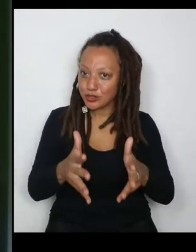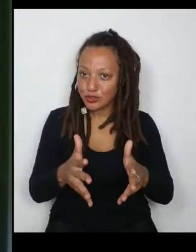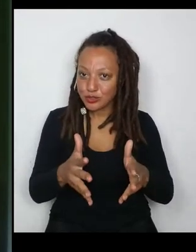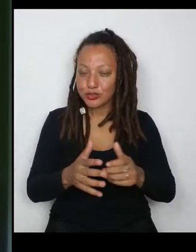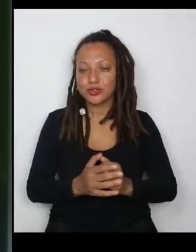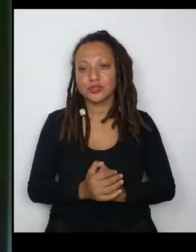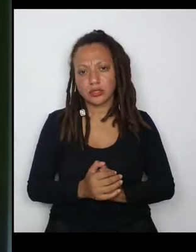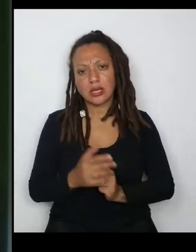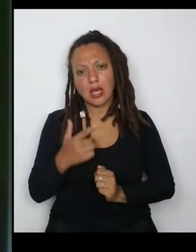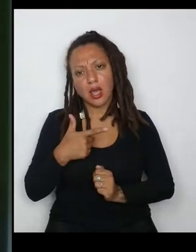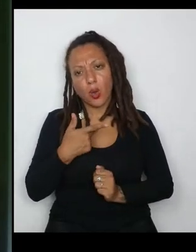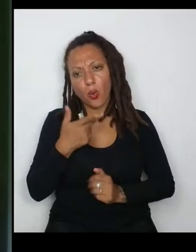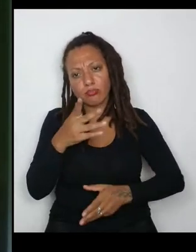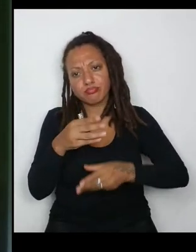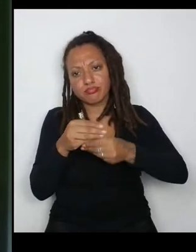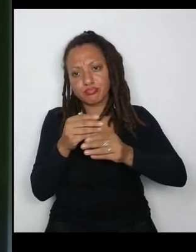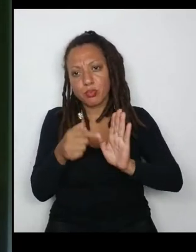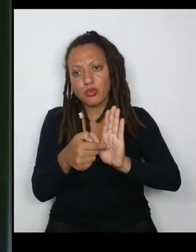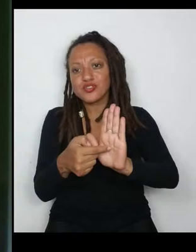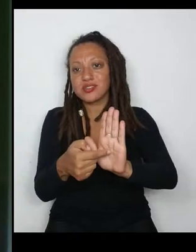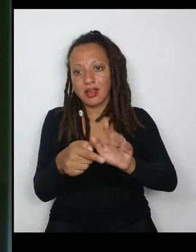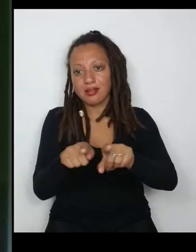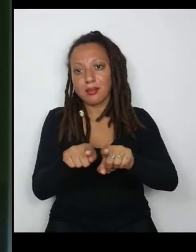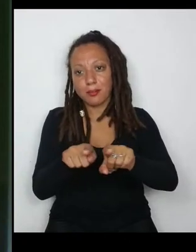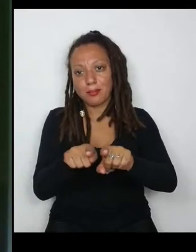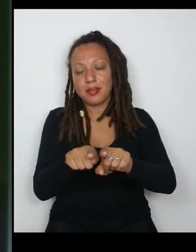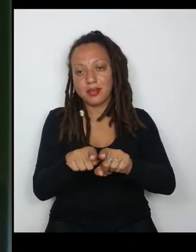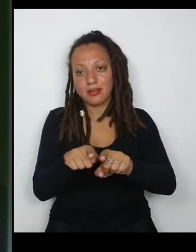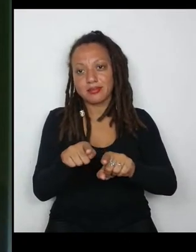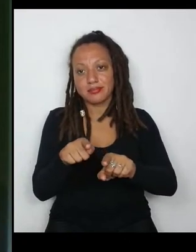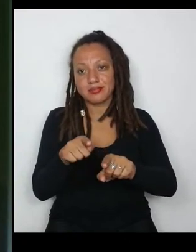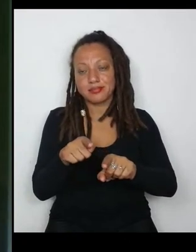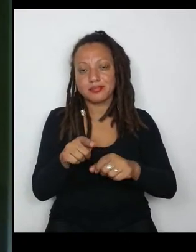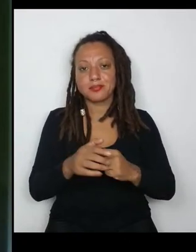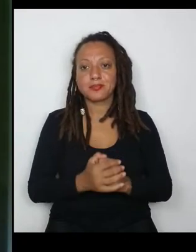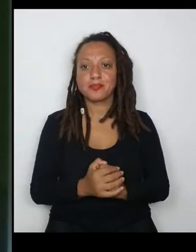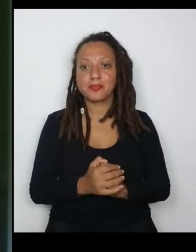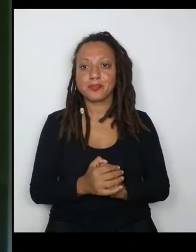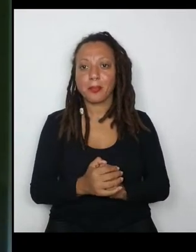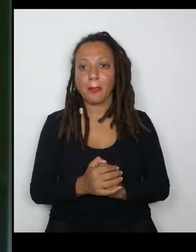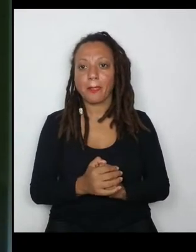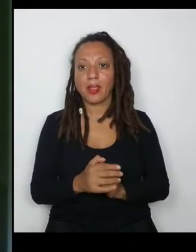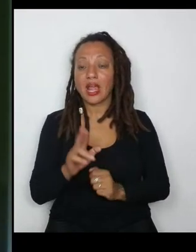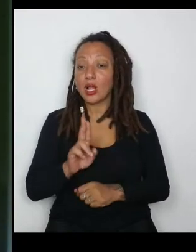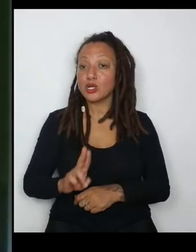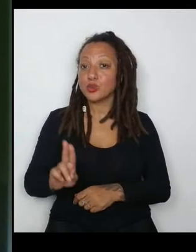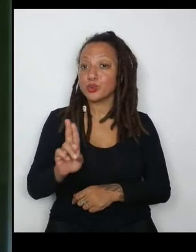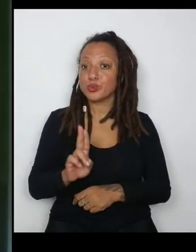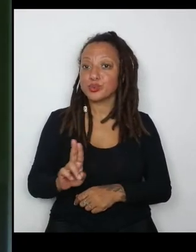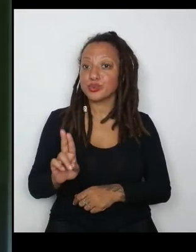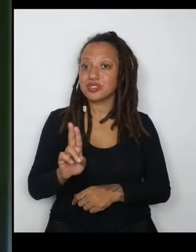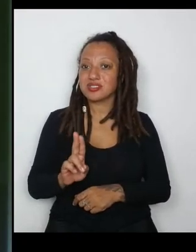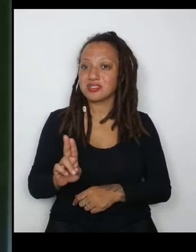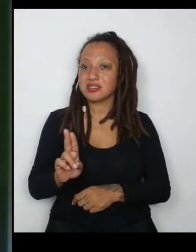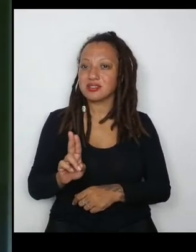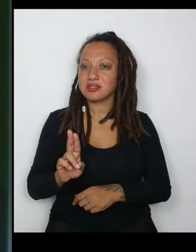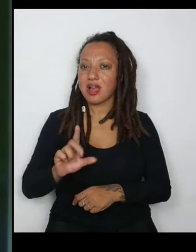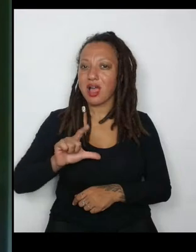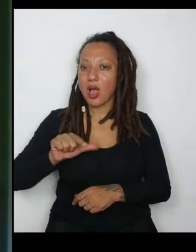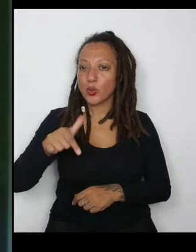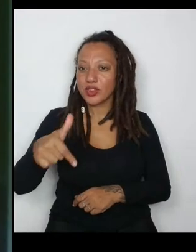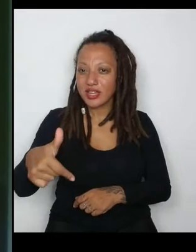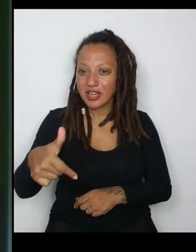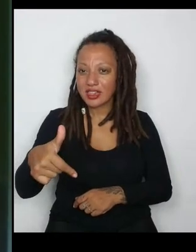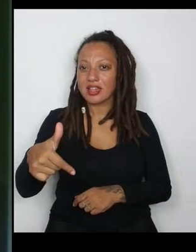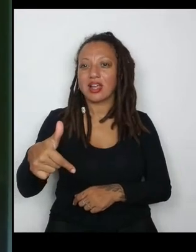use it he uses figures of racial and gender alterity in this typical